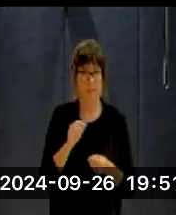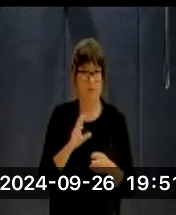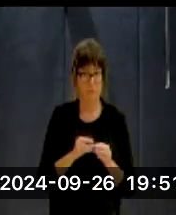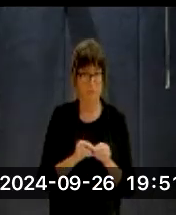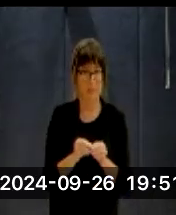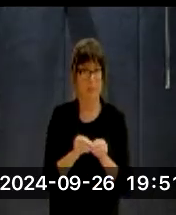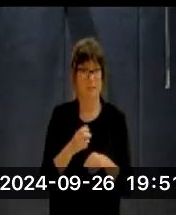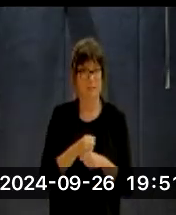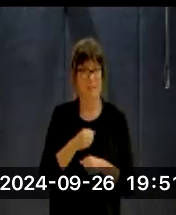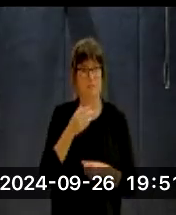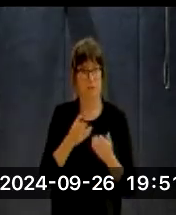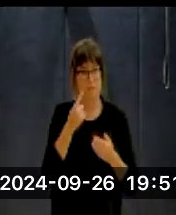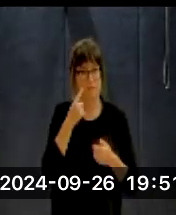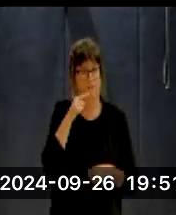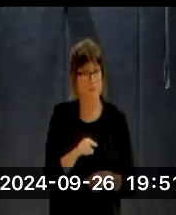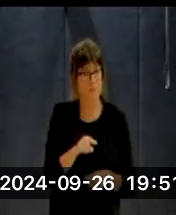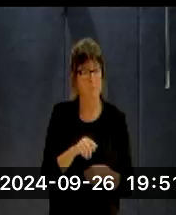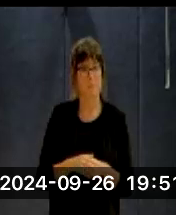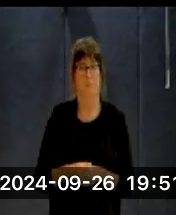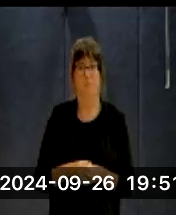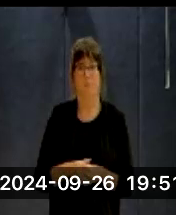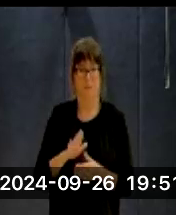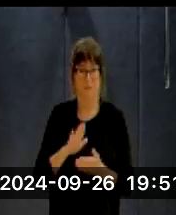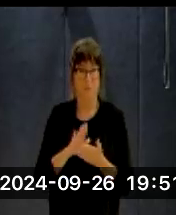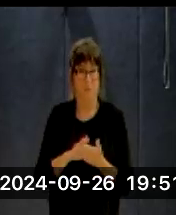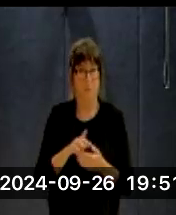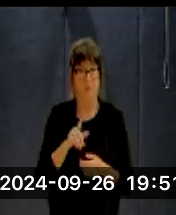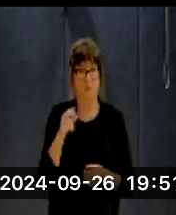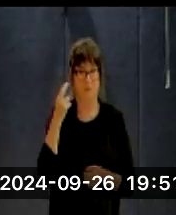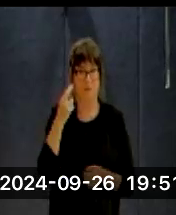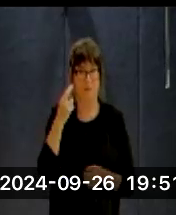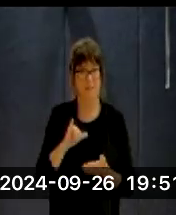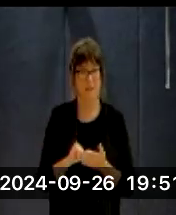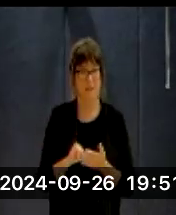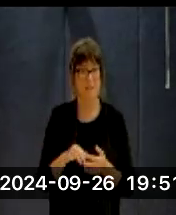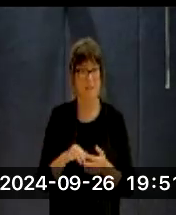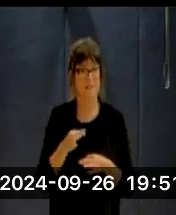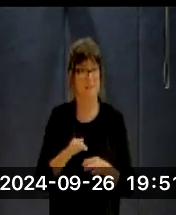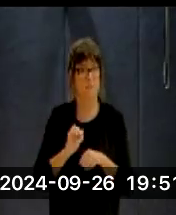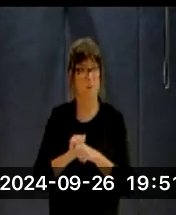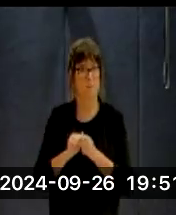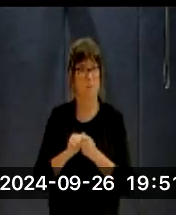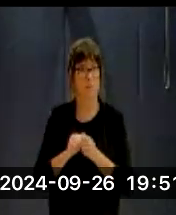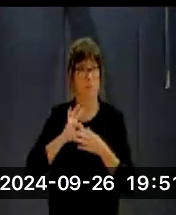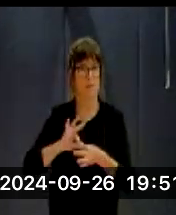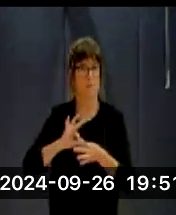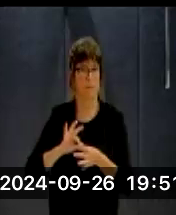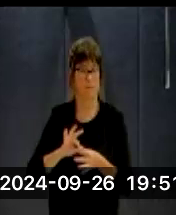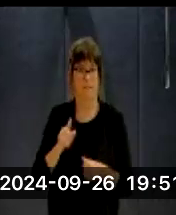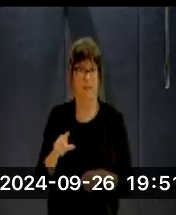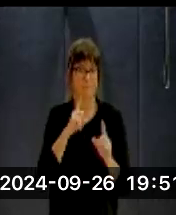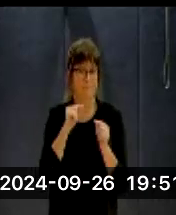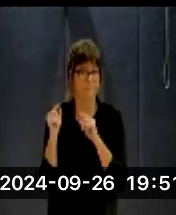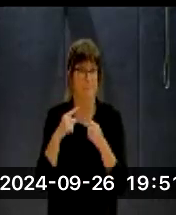him getting services. And the school knew that. And instead of being collaborative, they were gossiping.